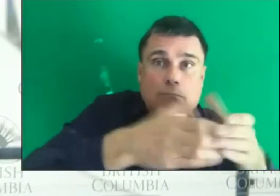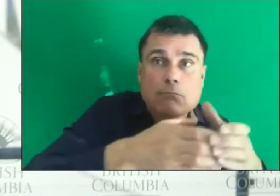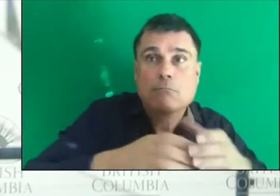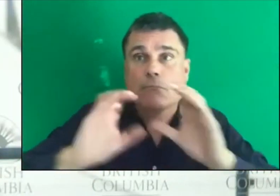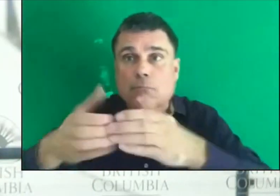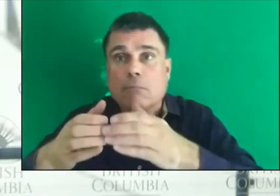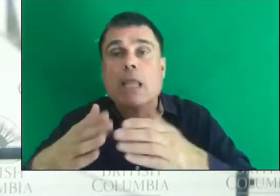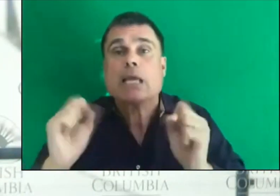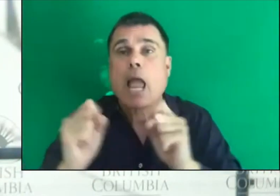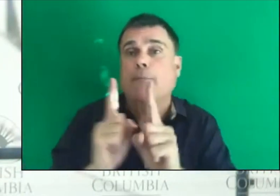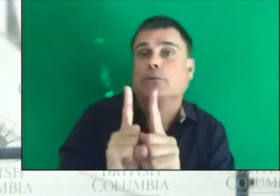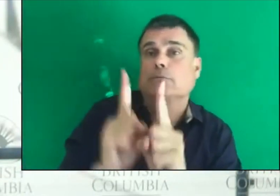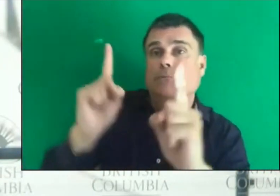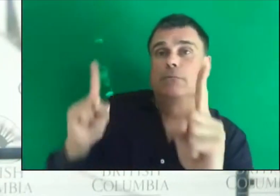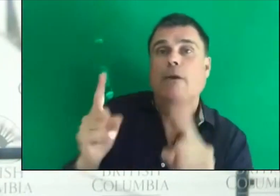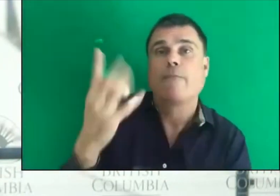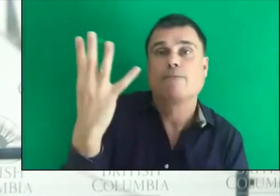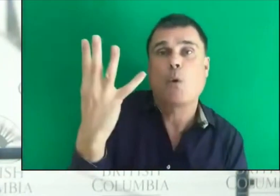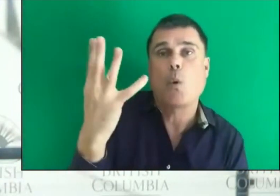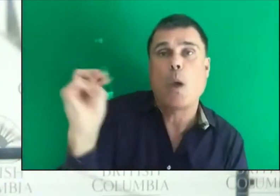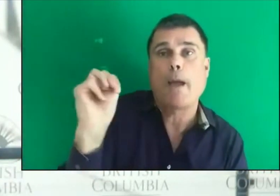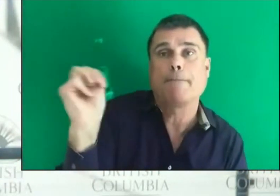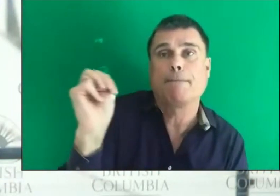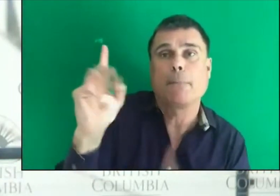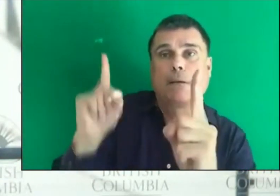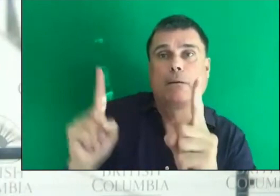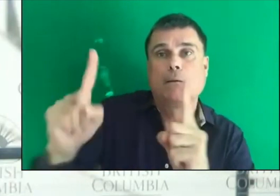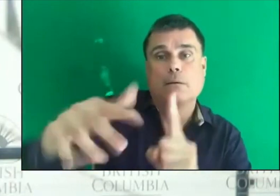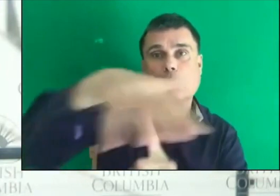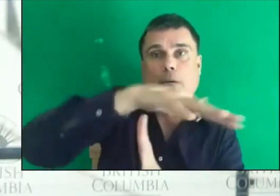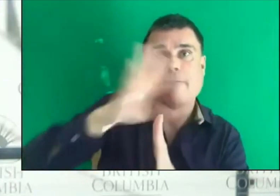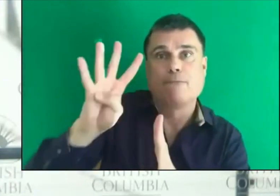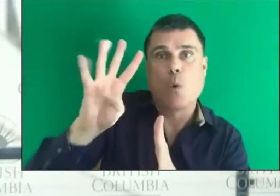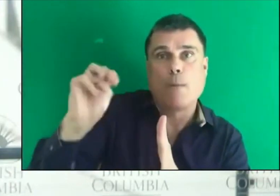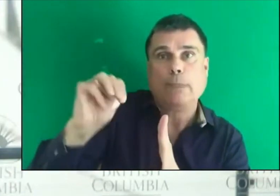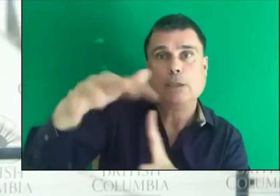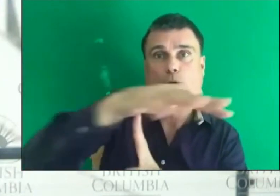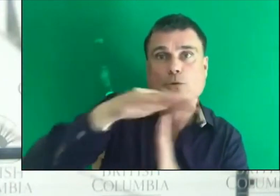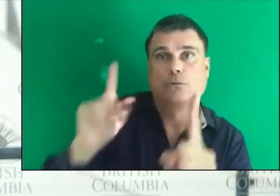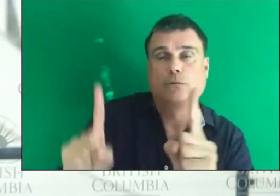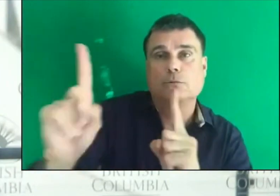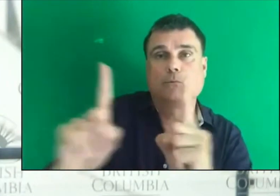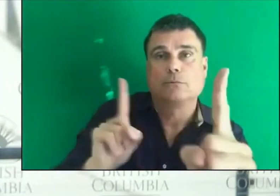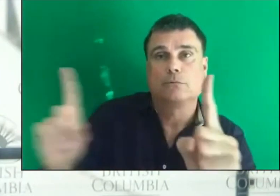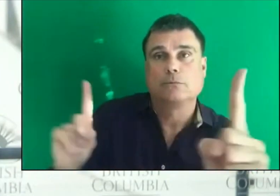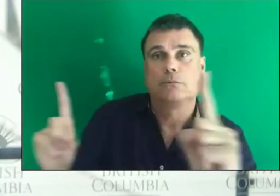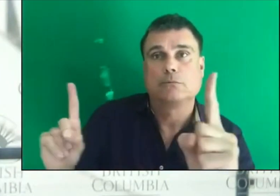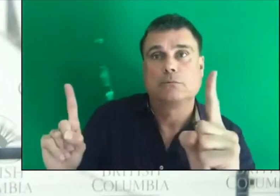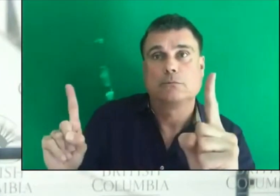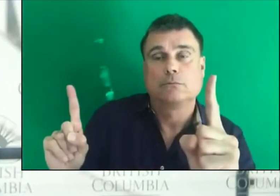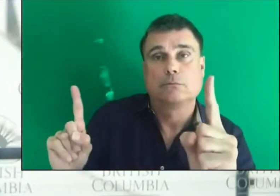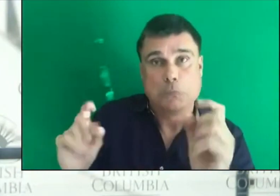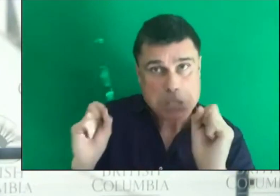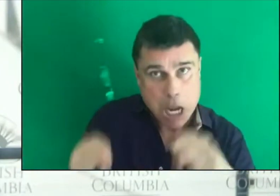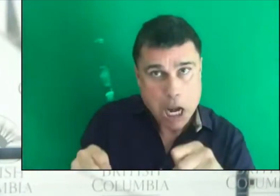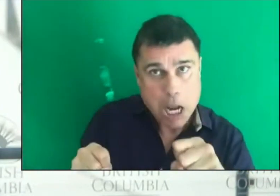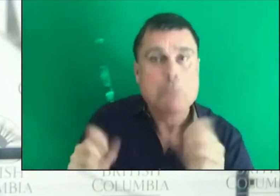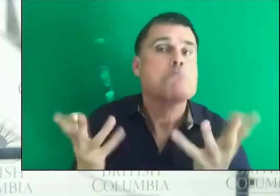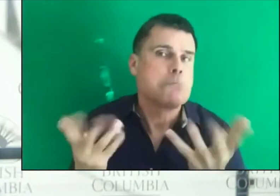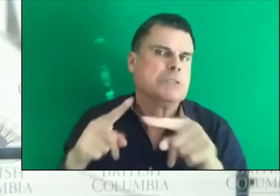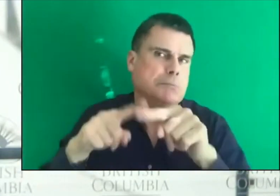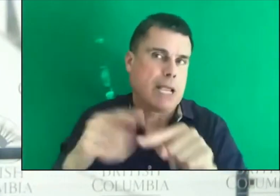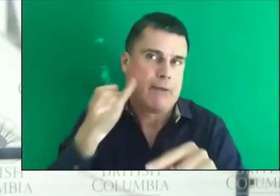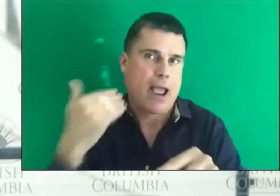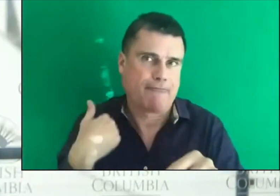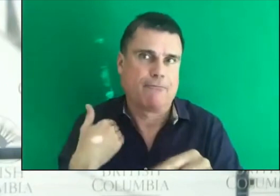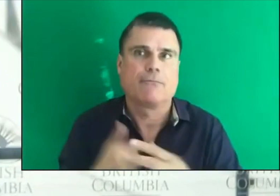this refers to is, so in terms of the gyms, we're talking about the indoor group activities in gyms. So there are gyms that